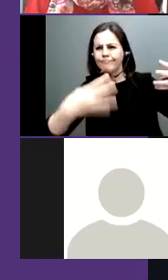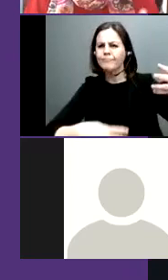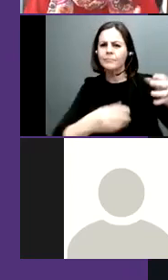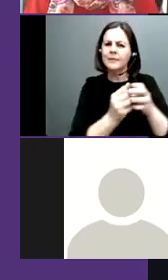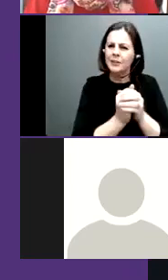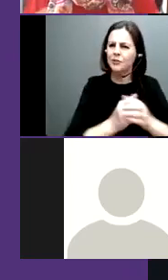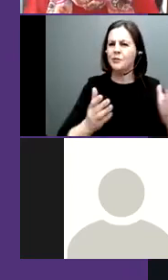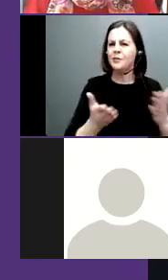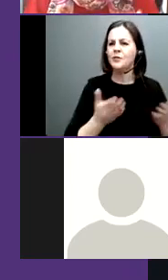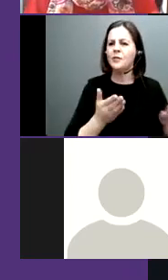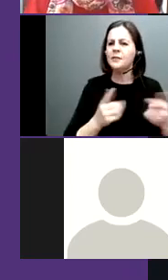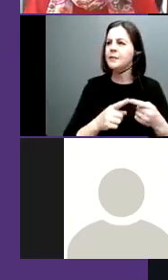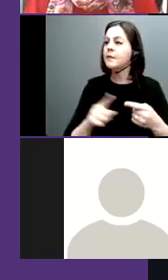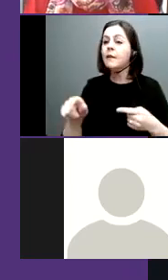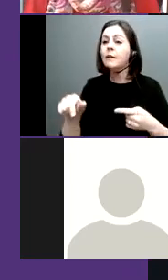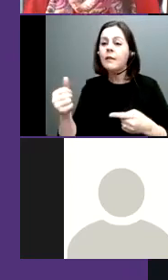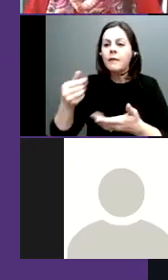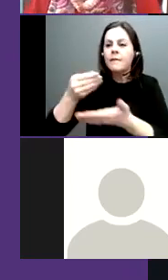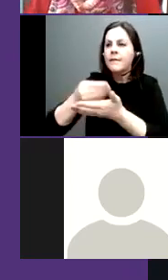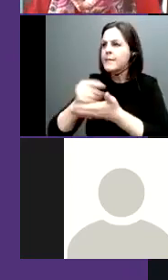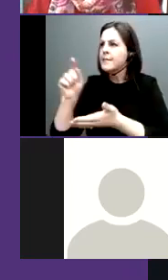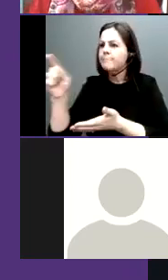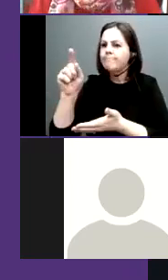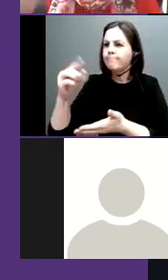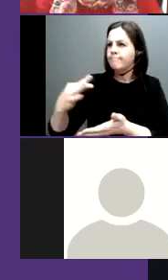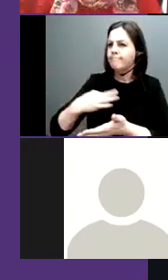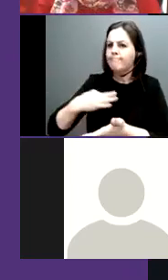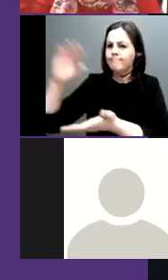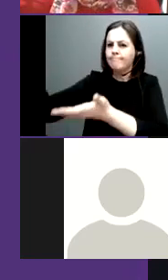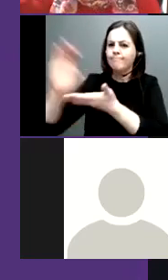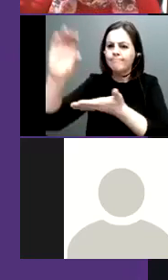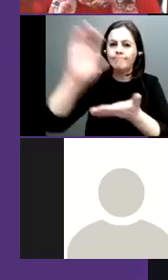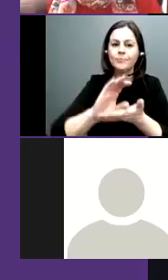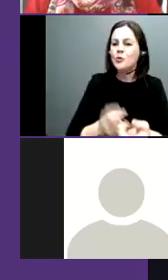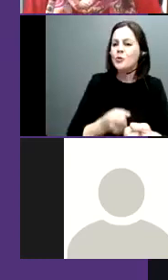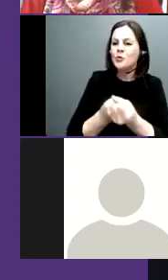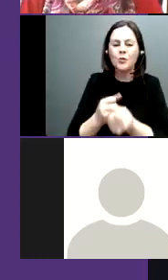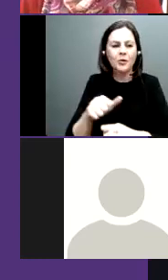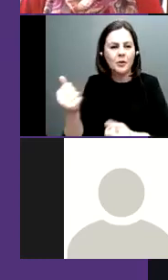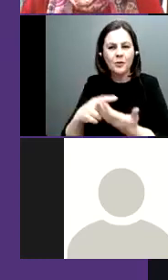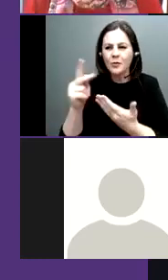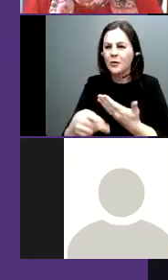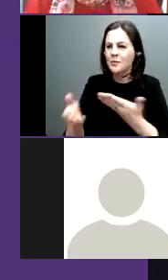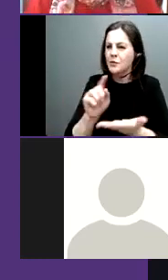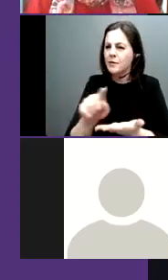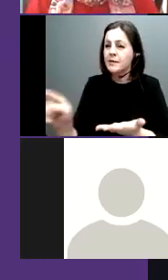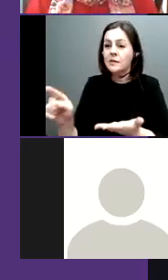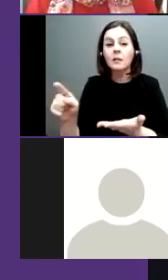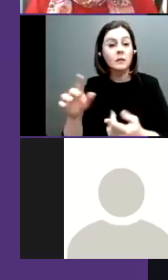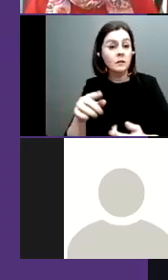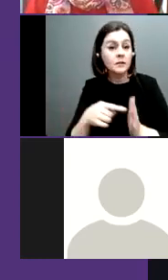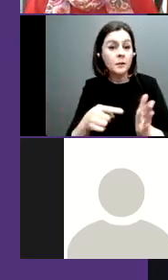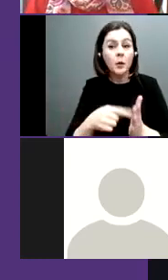support other programs and services, like, for example, men. We understand that men